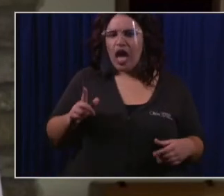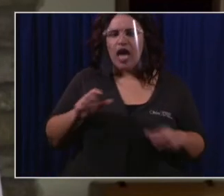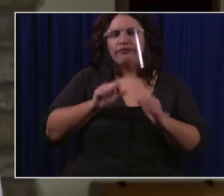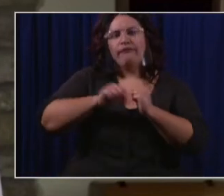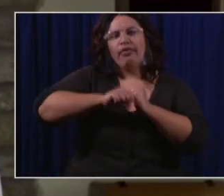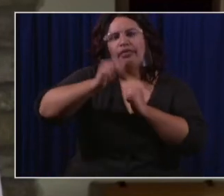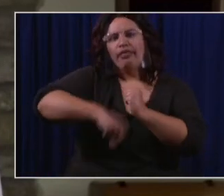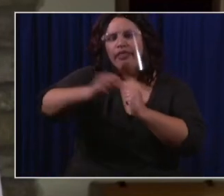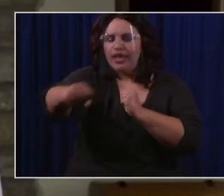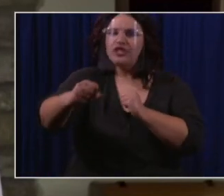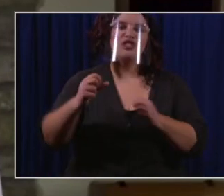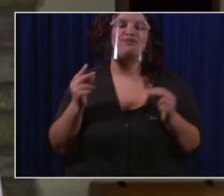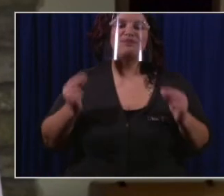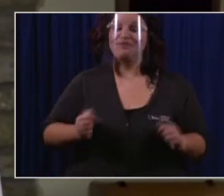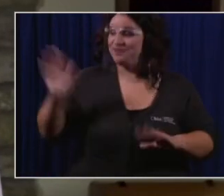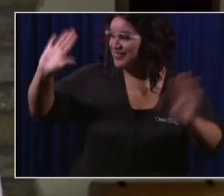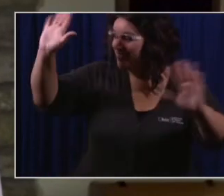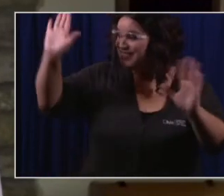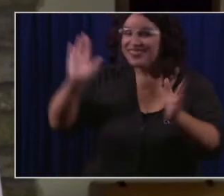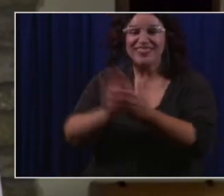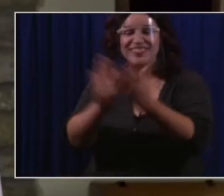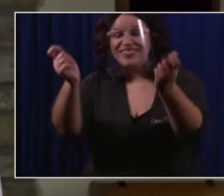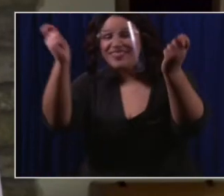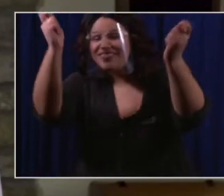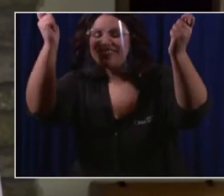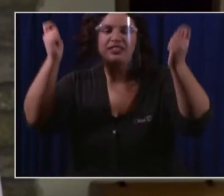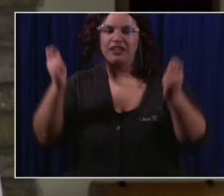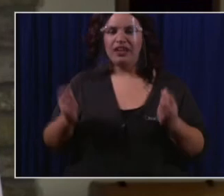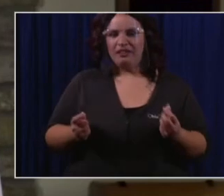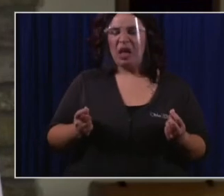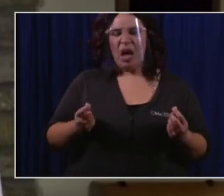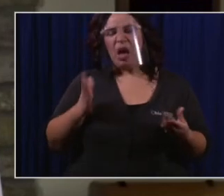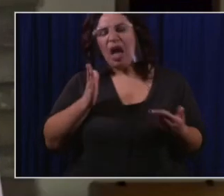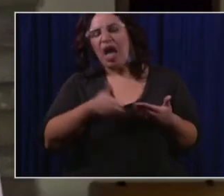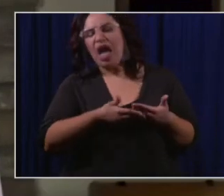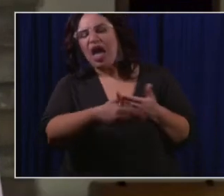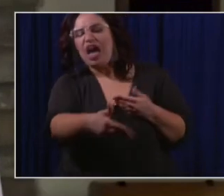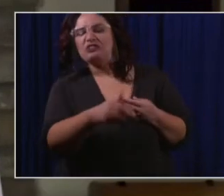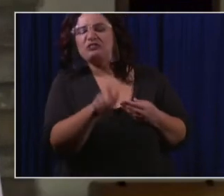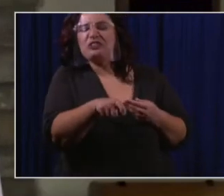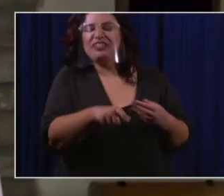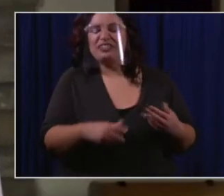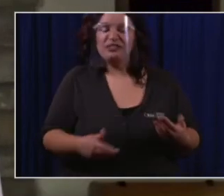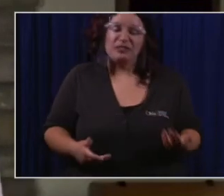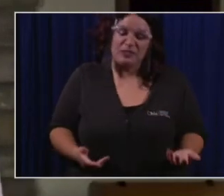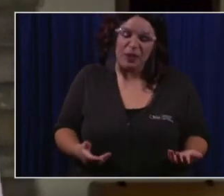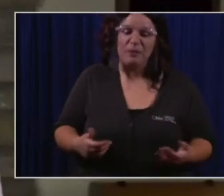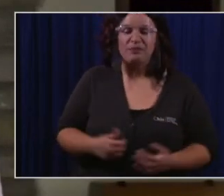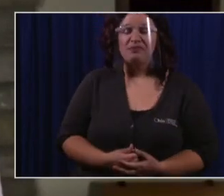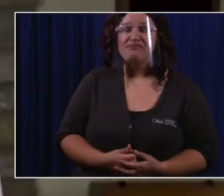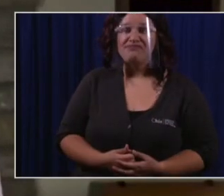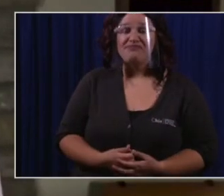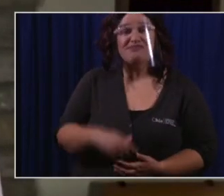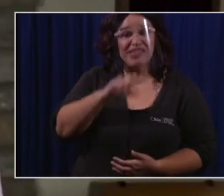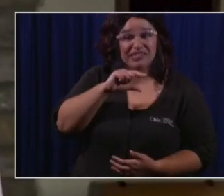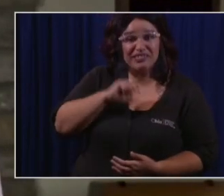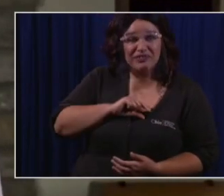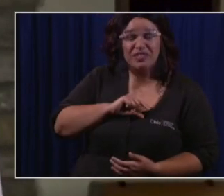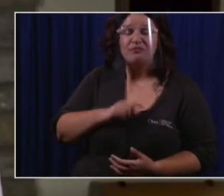work very well. But I suspect and I hope Fran will be cooking, and